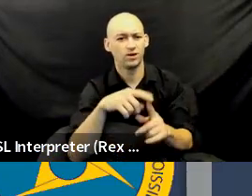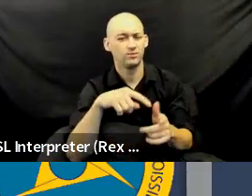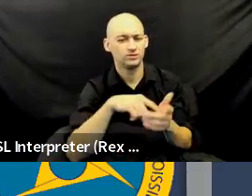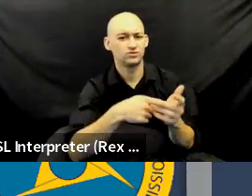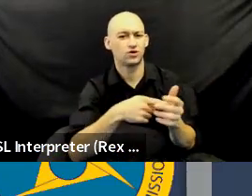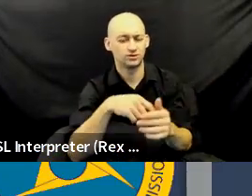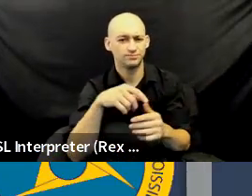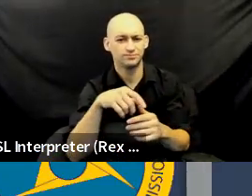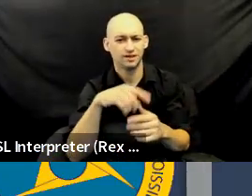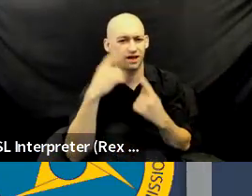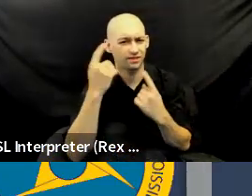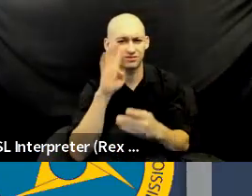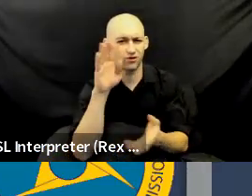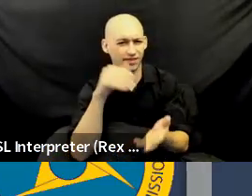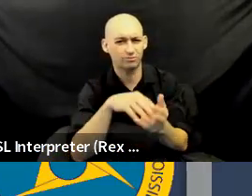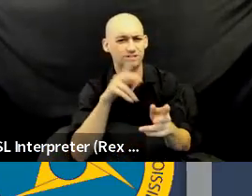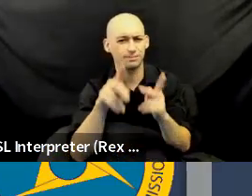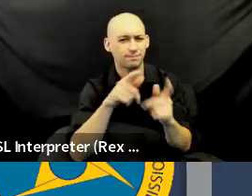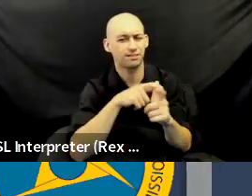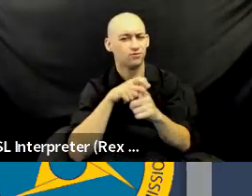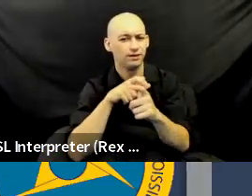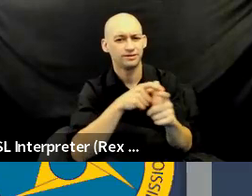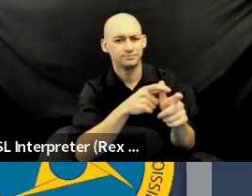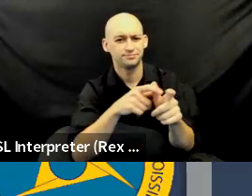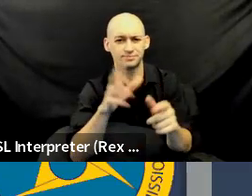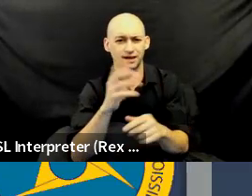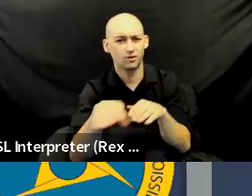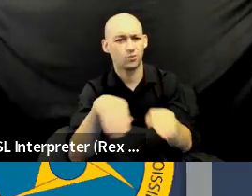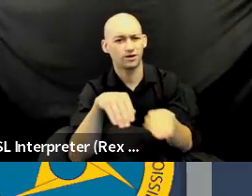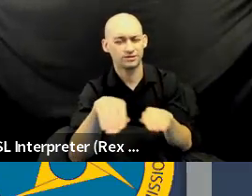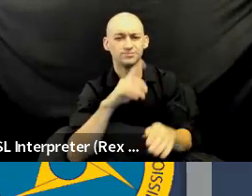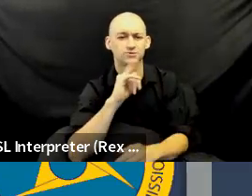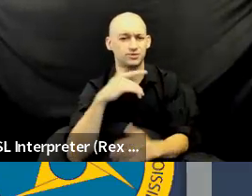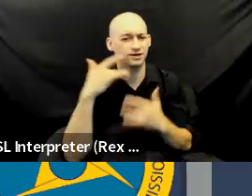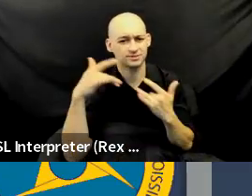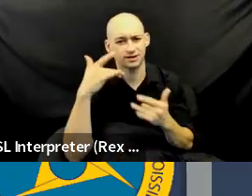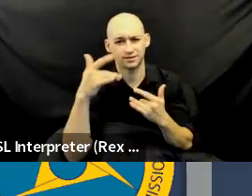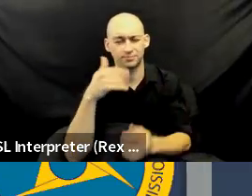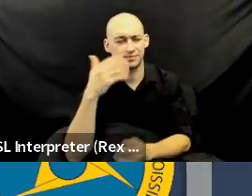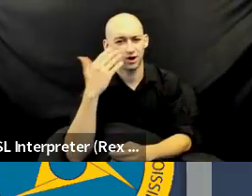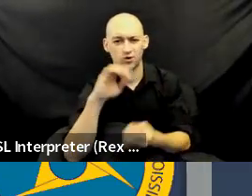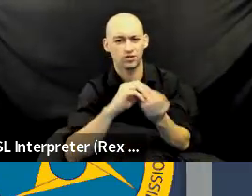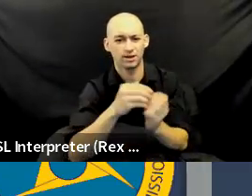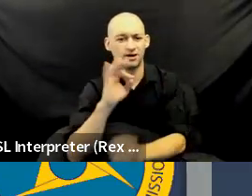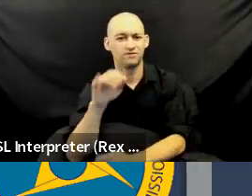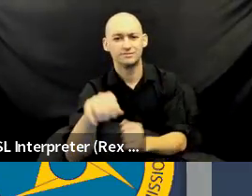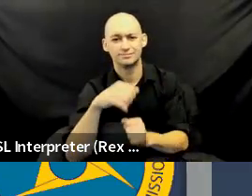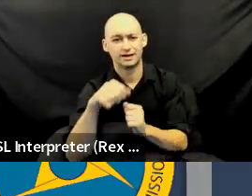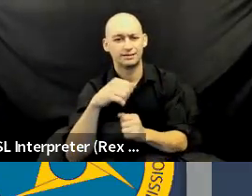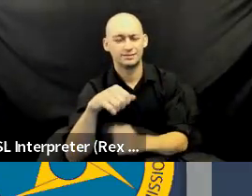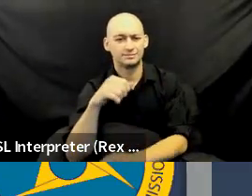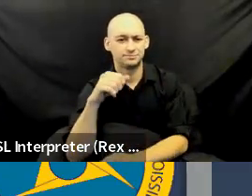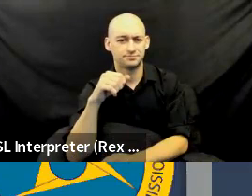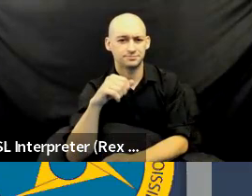was 4,000 people running and walking, was really exciting. And I don't even know the number of cyclists, but I know that